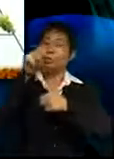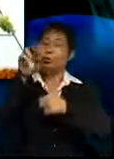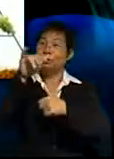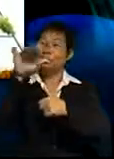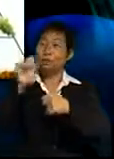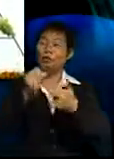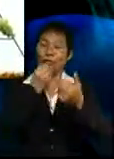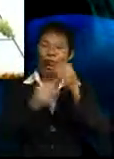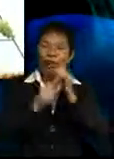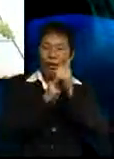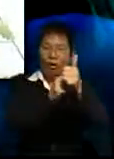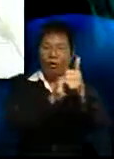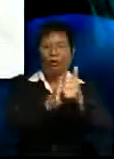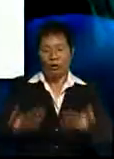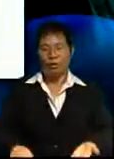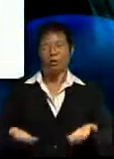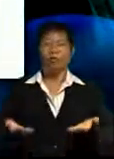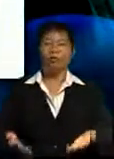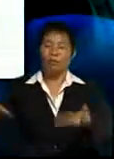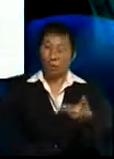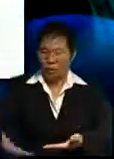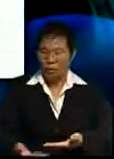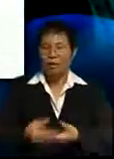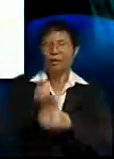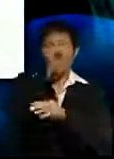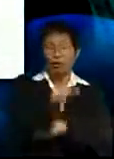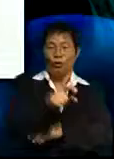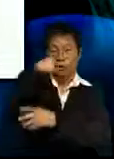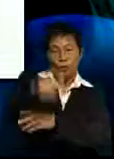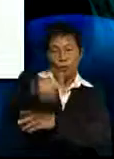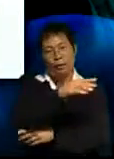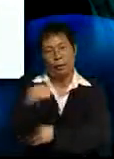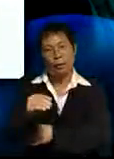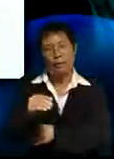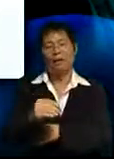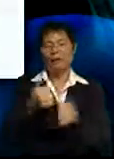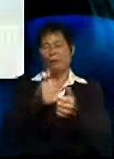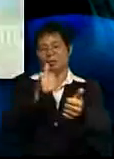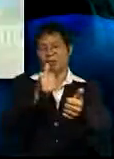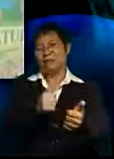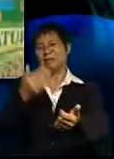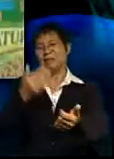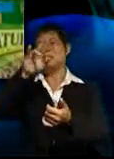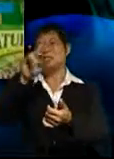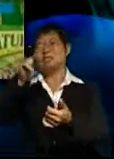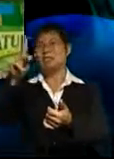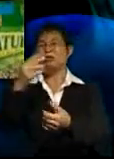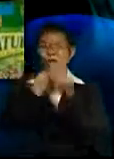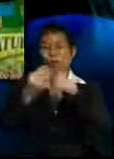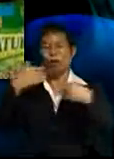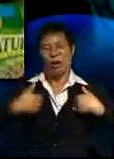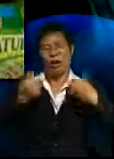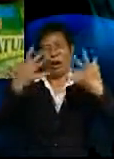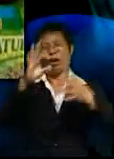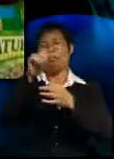food according to the recommended individual requirements and avoiding junk food that contain a lot